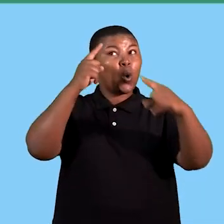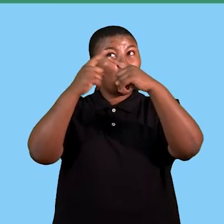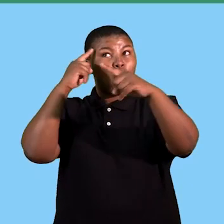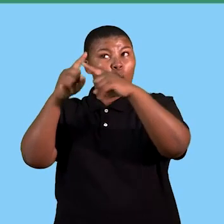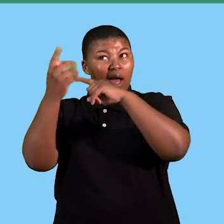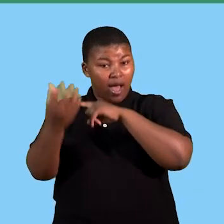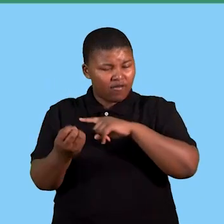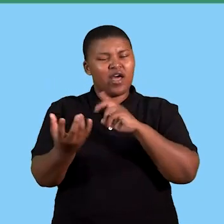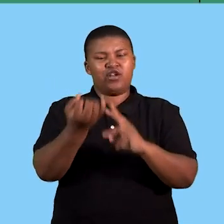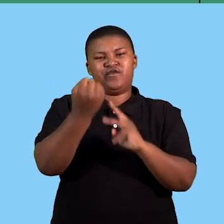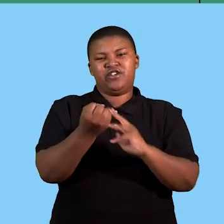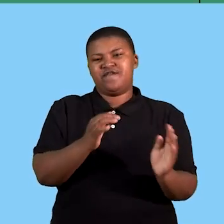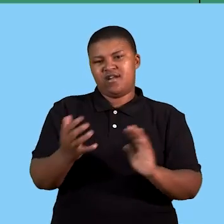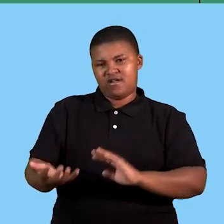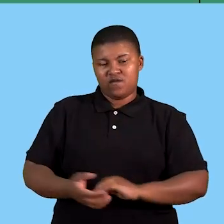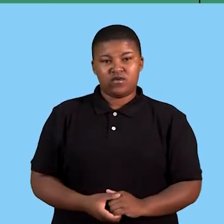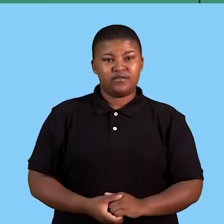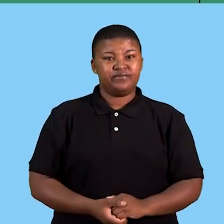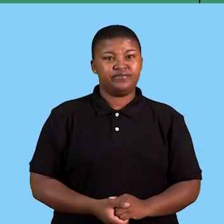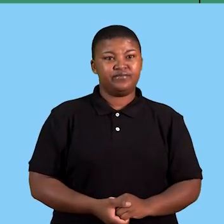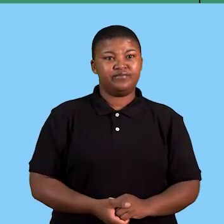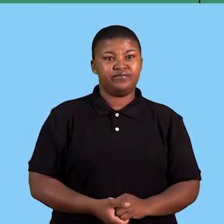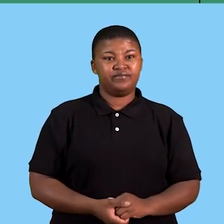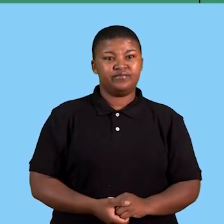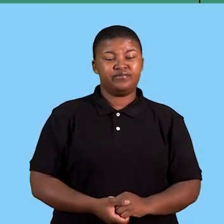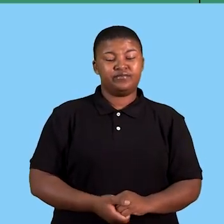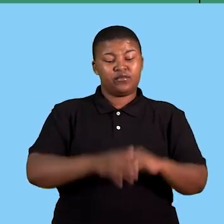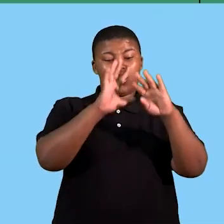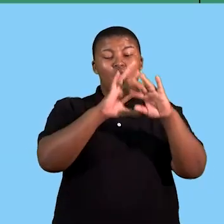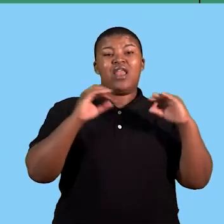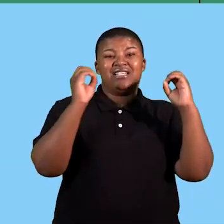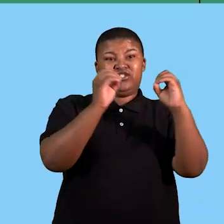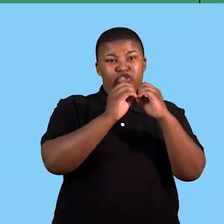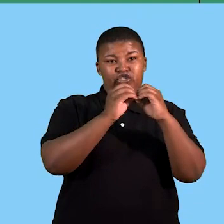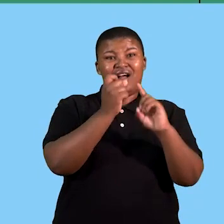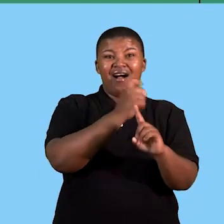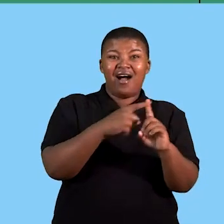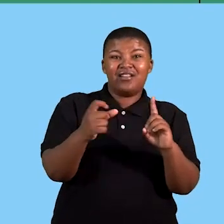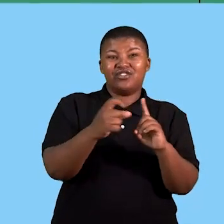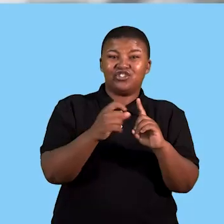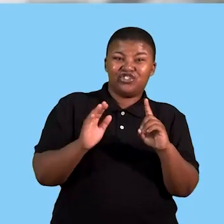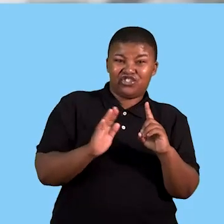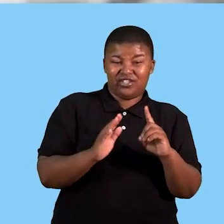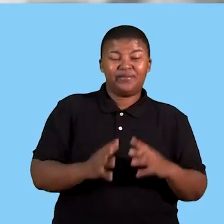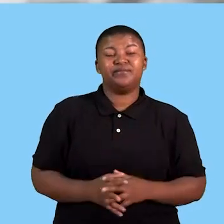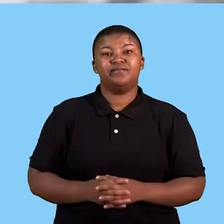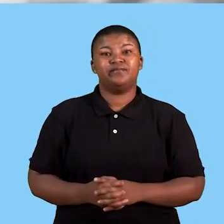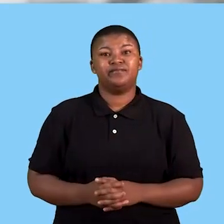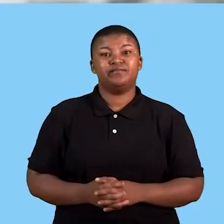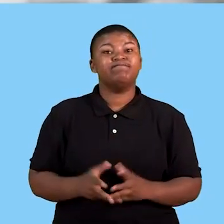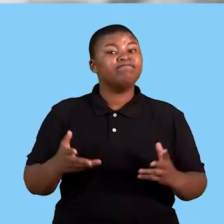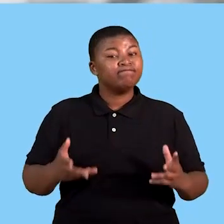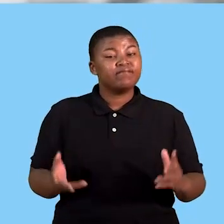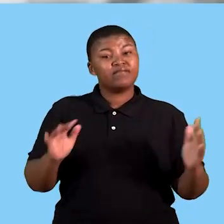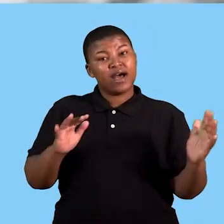goals. Our next couple of new words then, of course, is organizational culture. Our culture refers